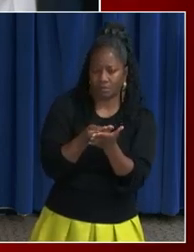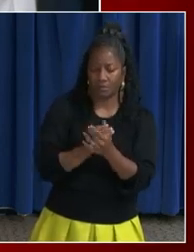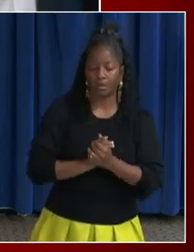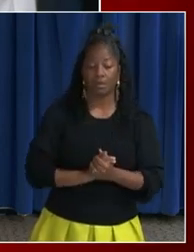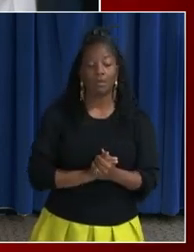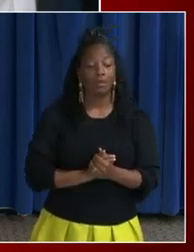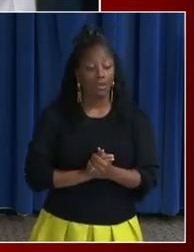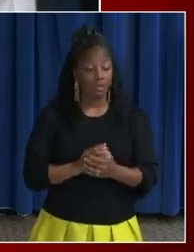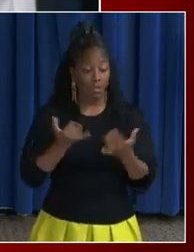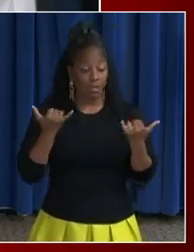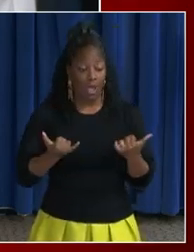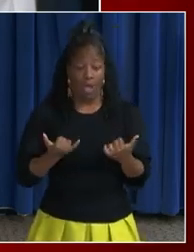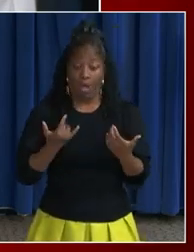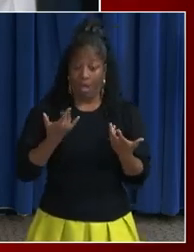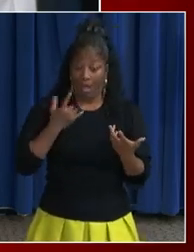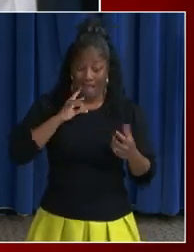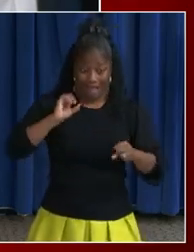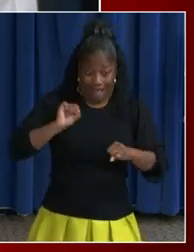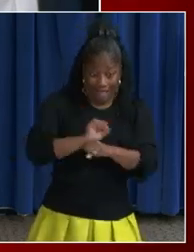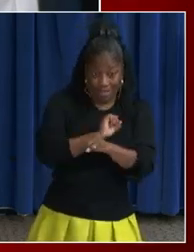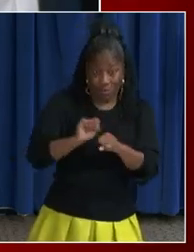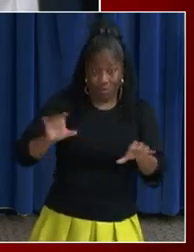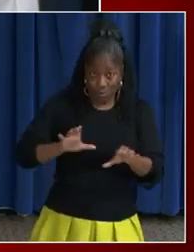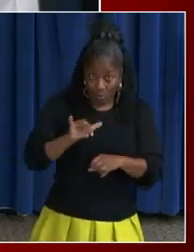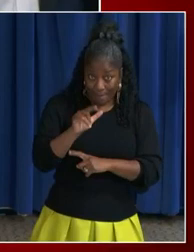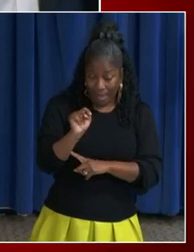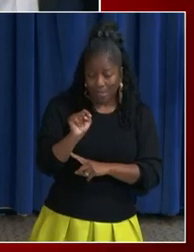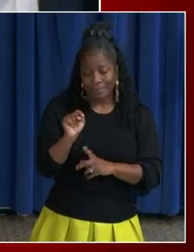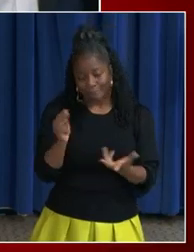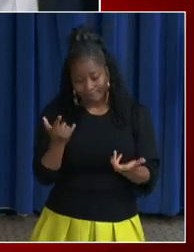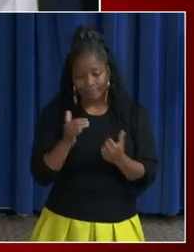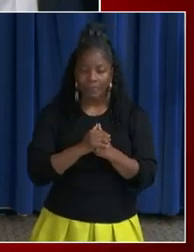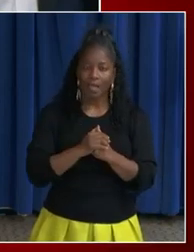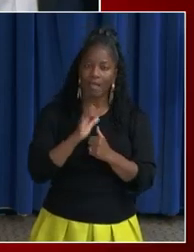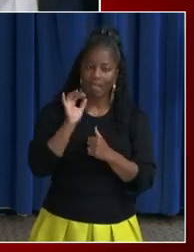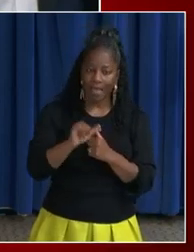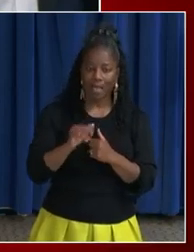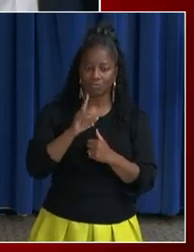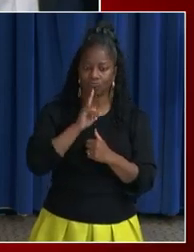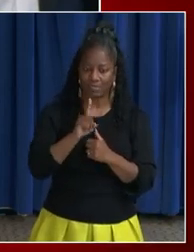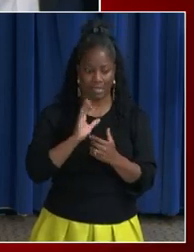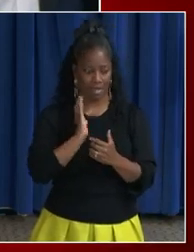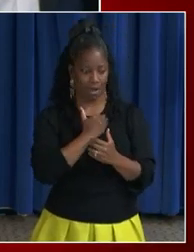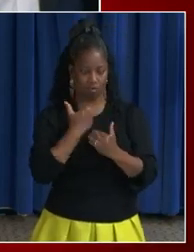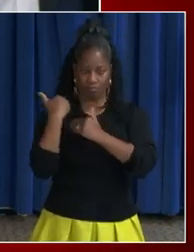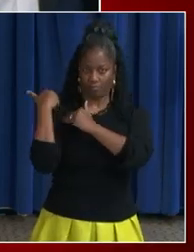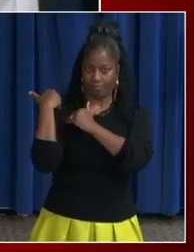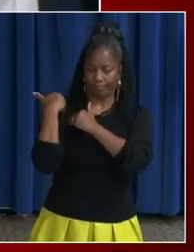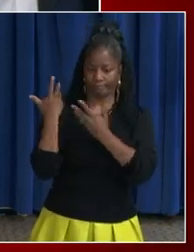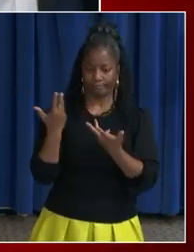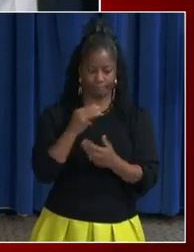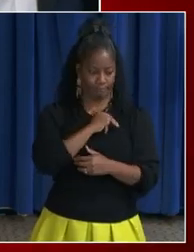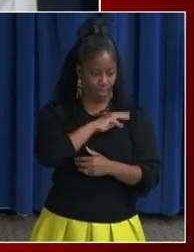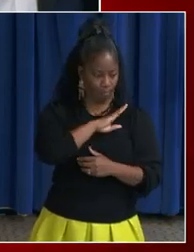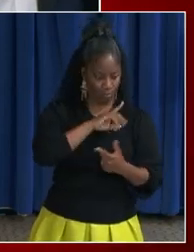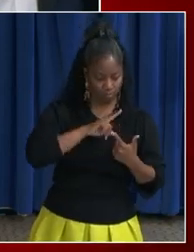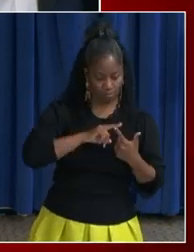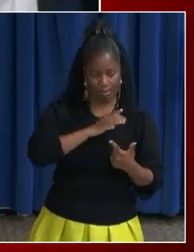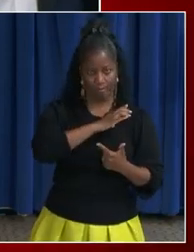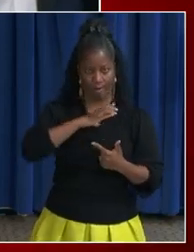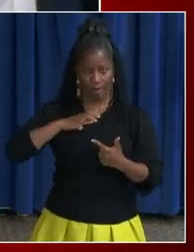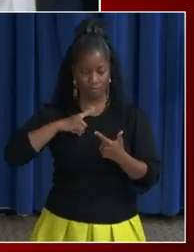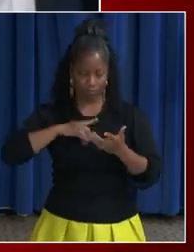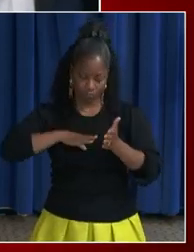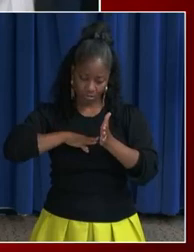comes down to what we're actually going to do about it, that's going to be up to us, the mayor and the council, to develop